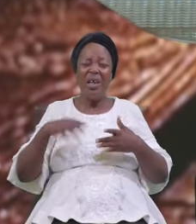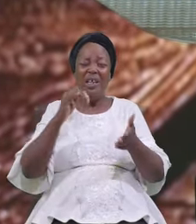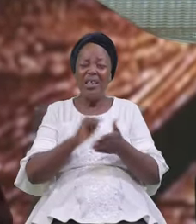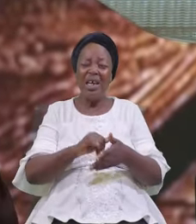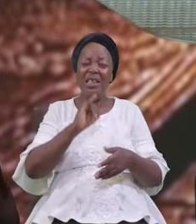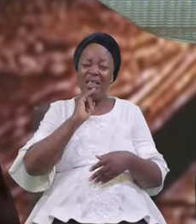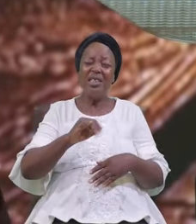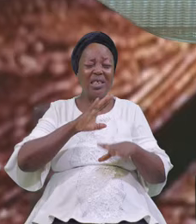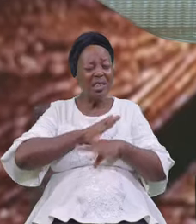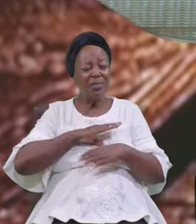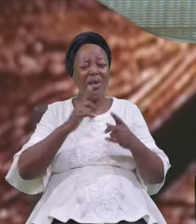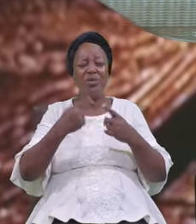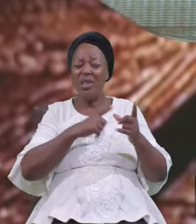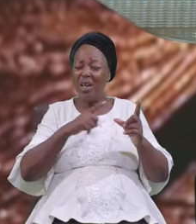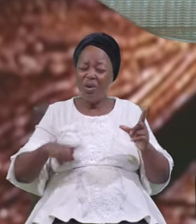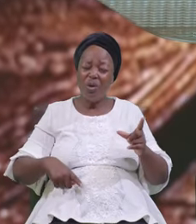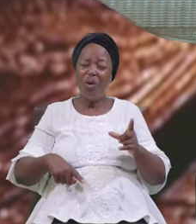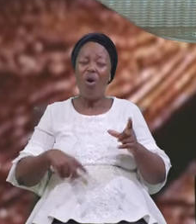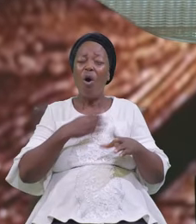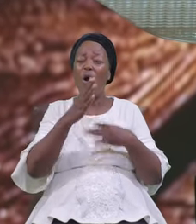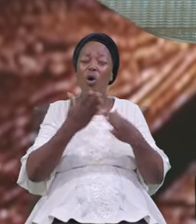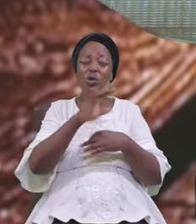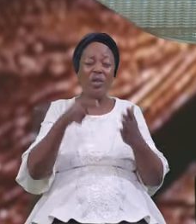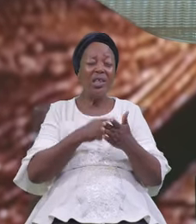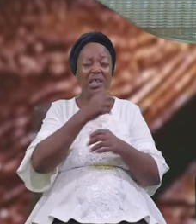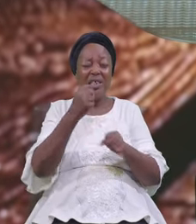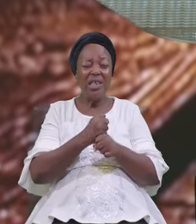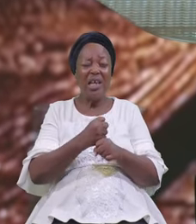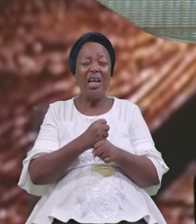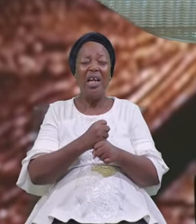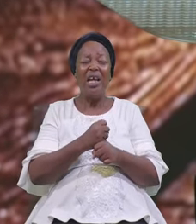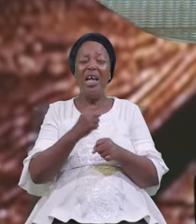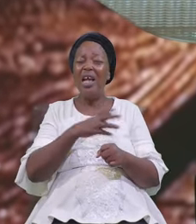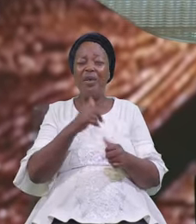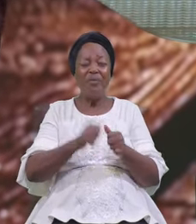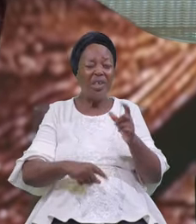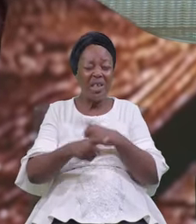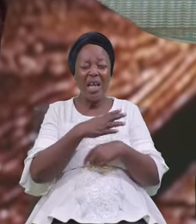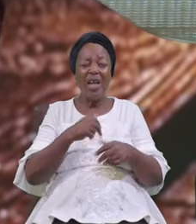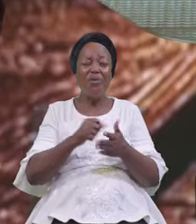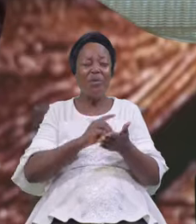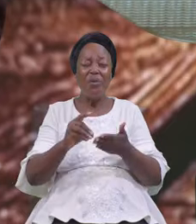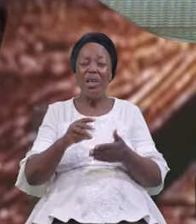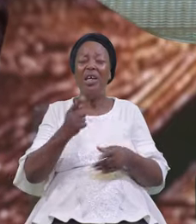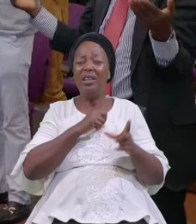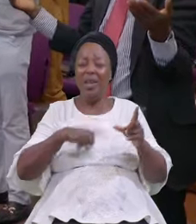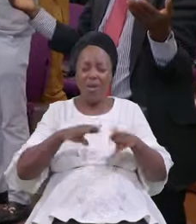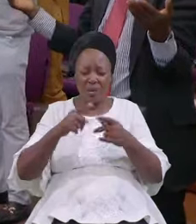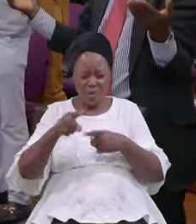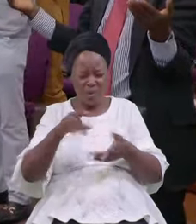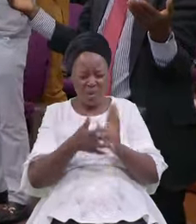is pleasing unto the Lord all through this year, every moment and every day, the Lord grant unto